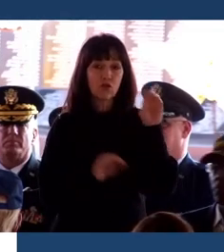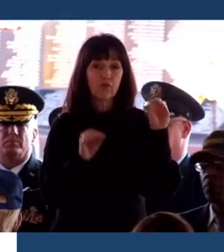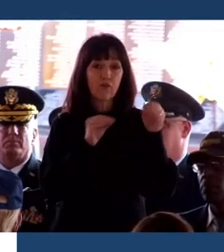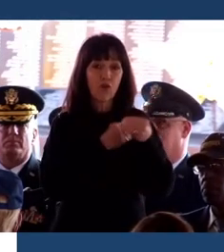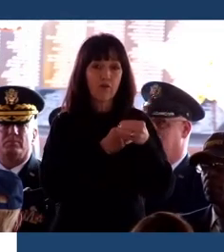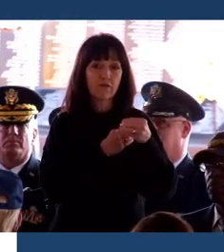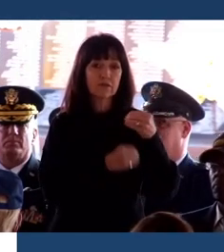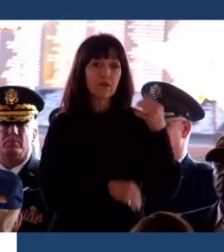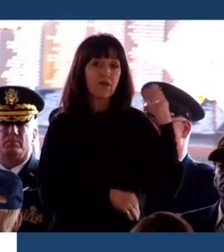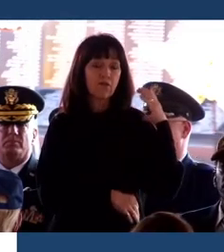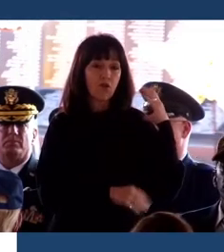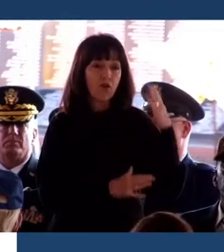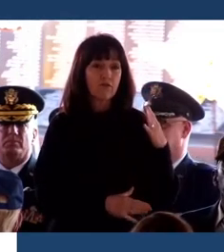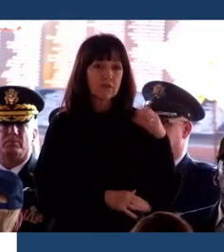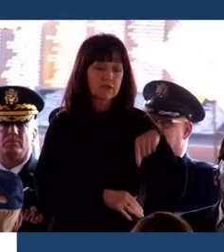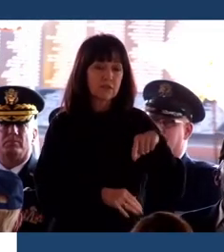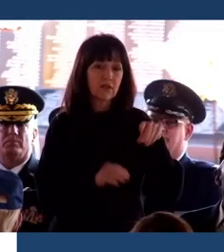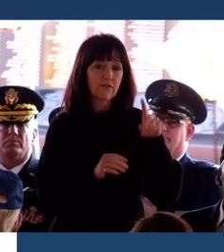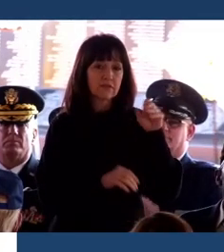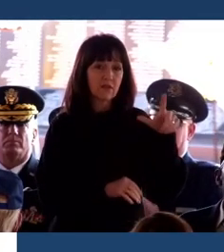Delaware,